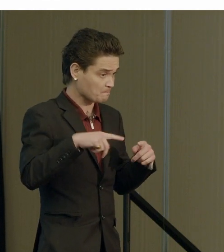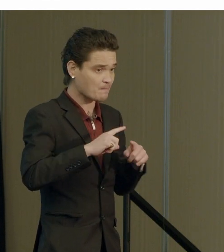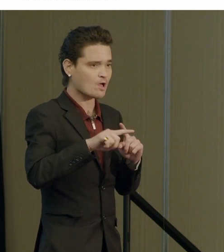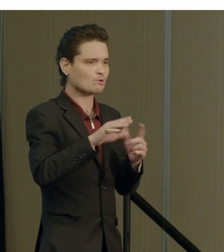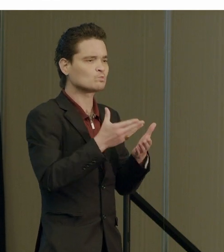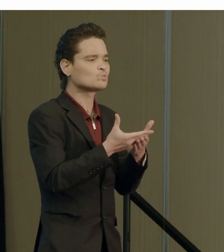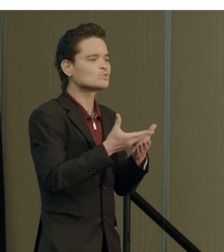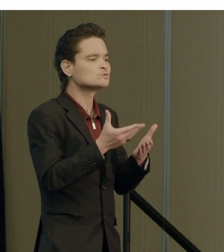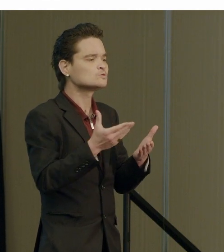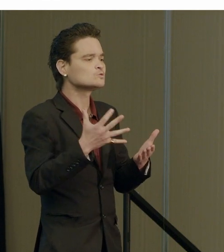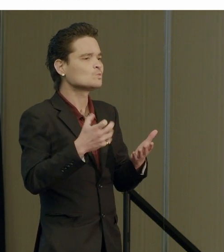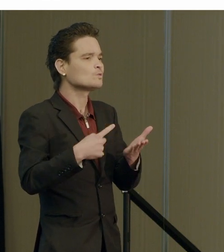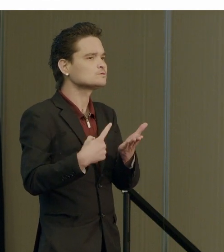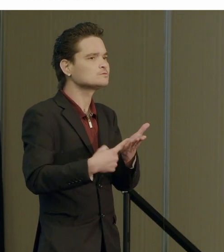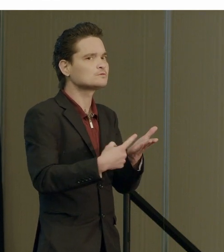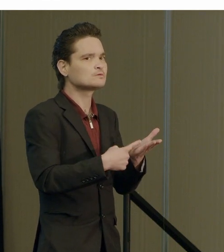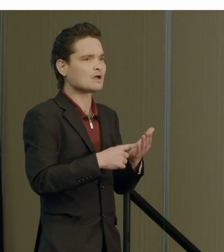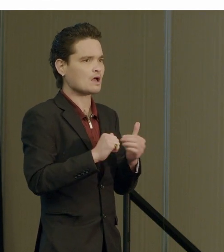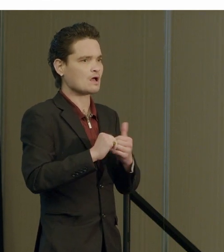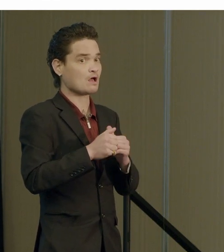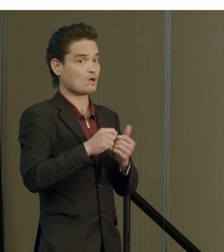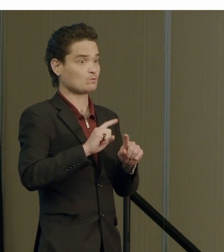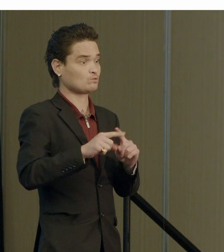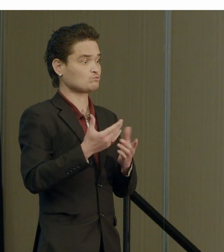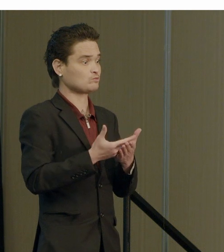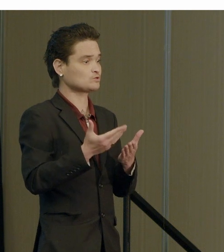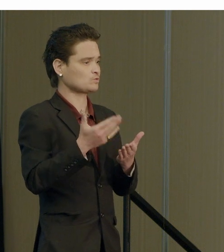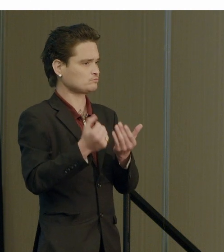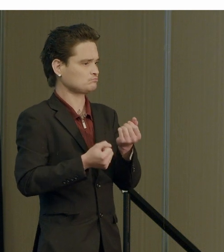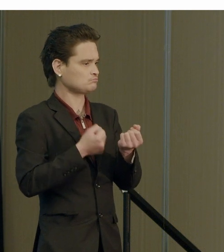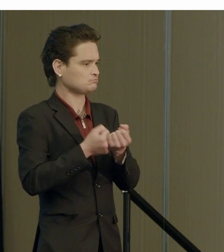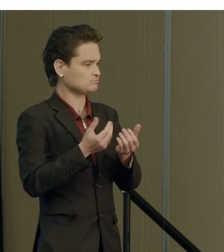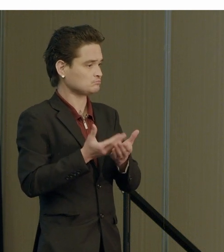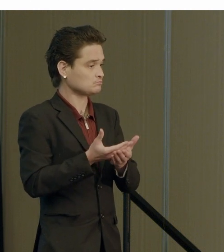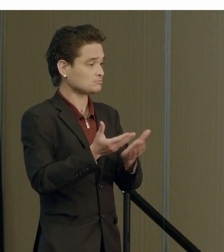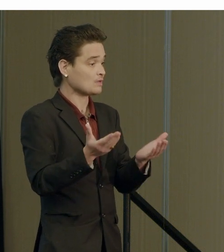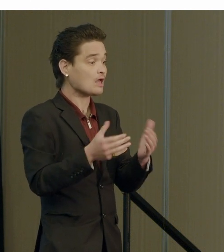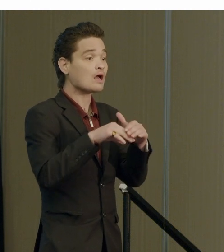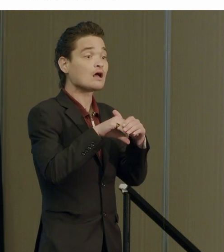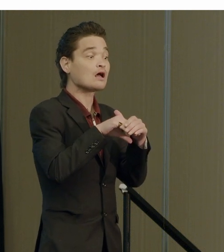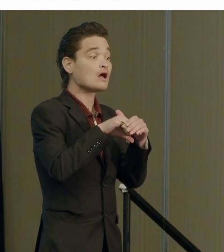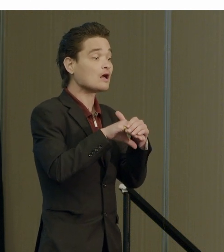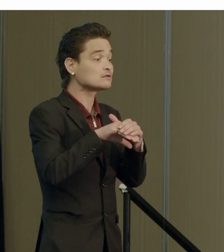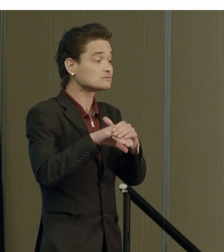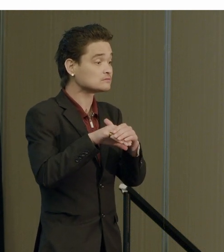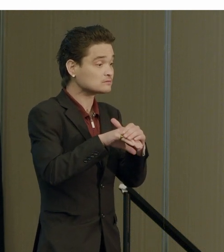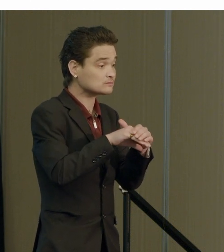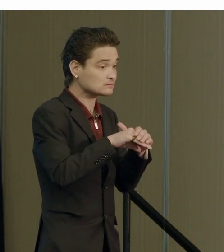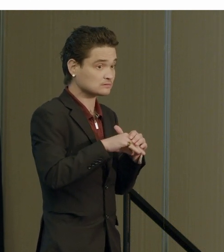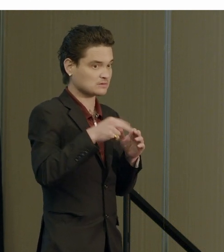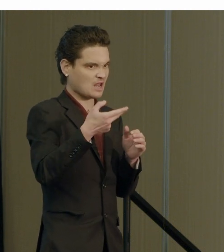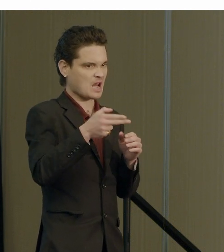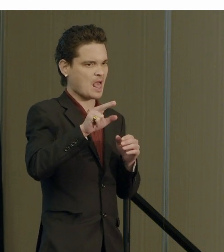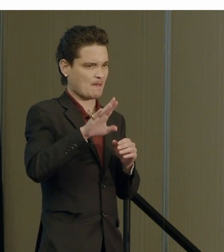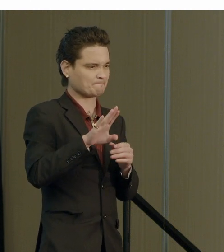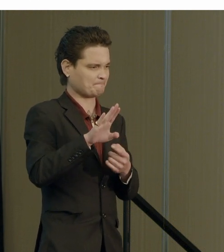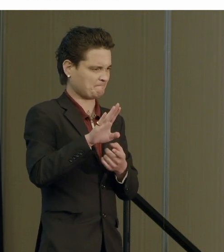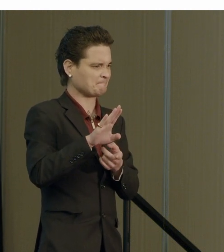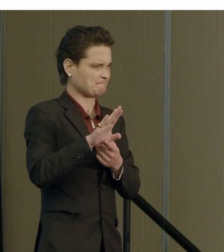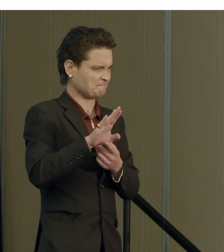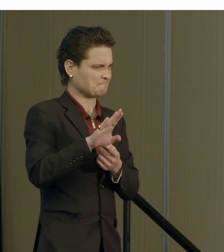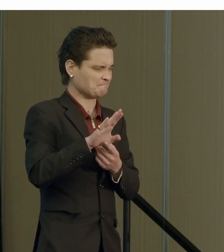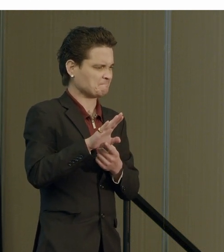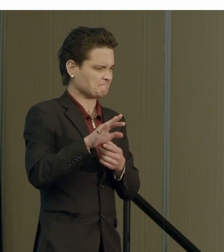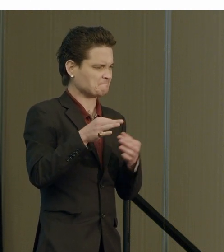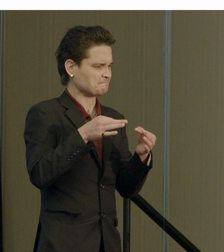done a revamp of our accessibility resource hub. So this is really for anyone who's a developer or designer or wants to build a more accessible experience. We've collected all